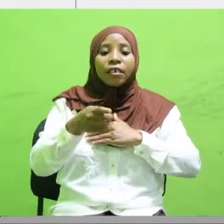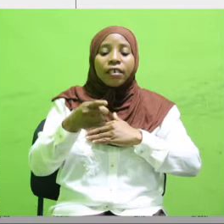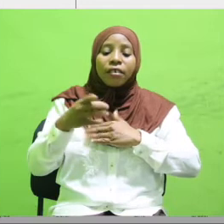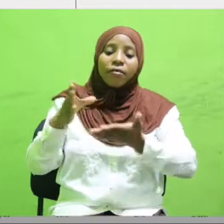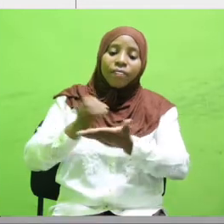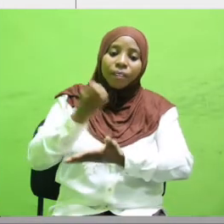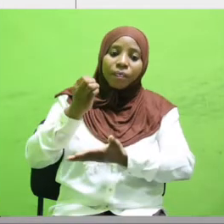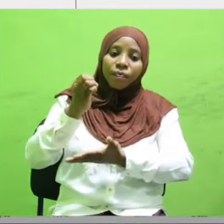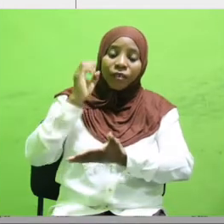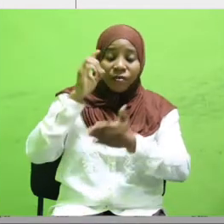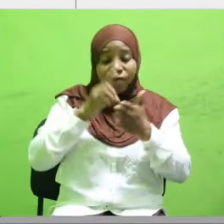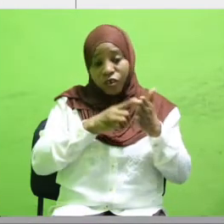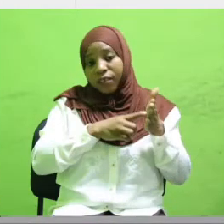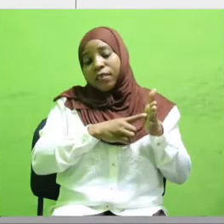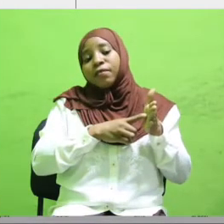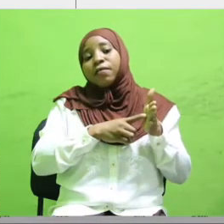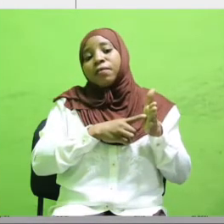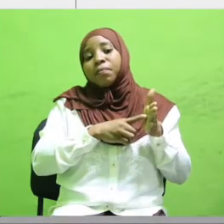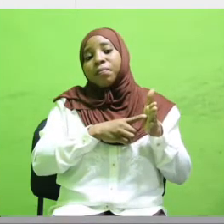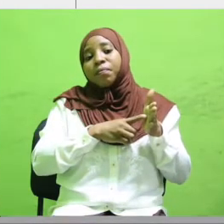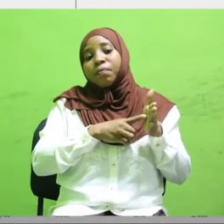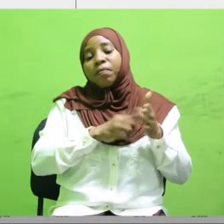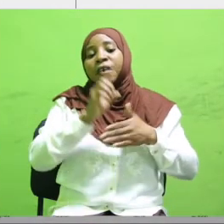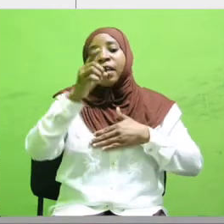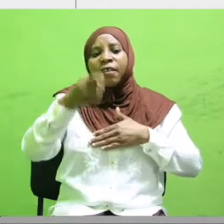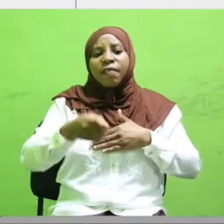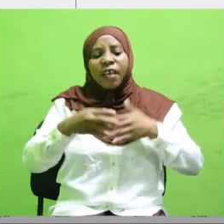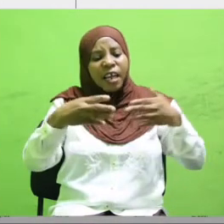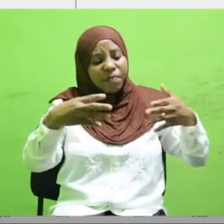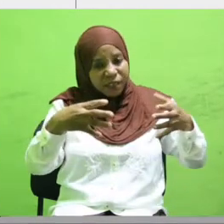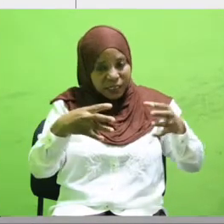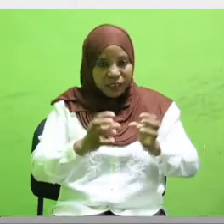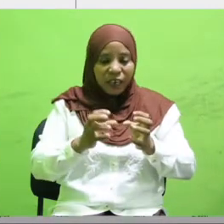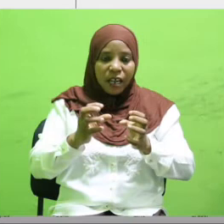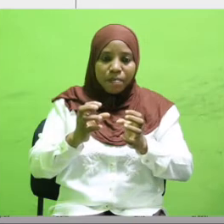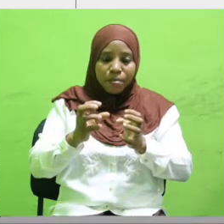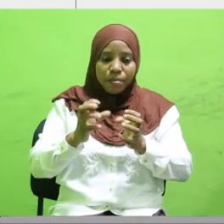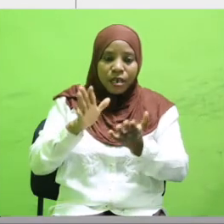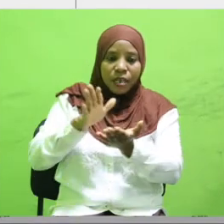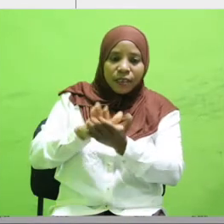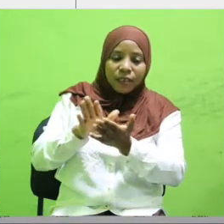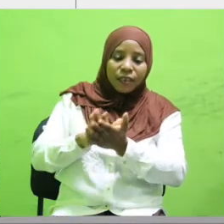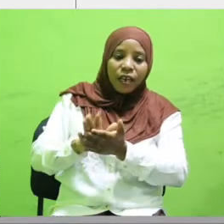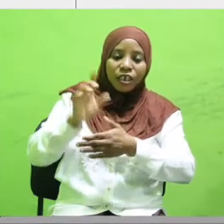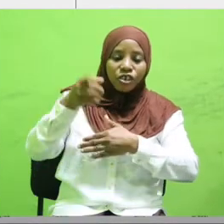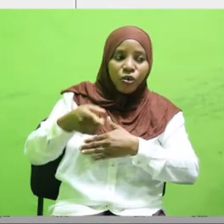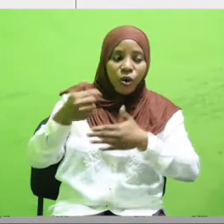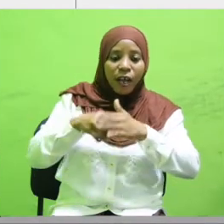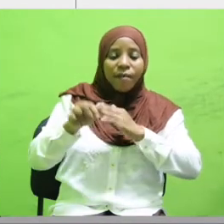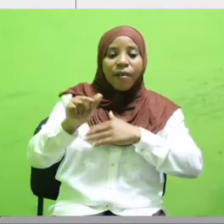also has its certain characteristics. For instance, They have a club-like